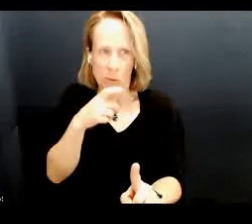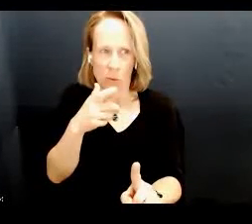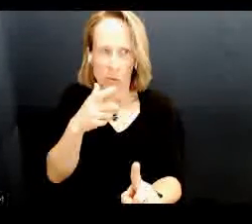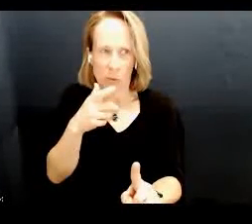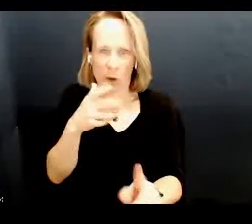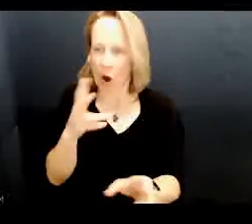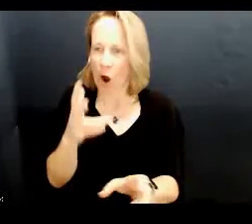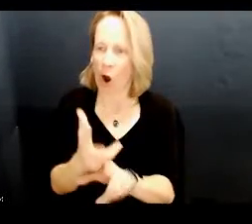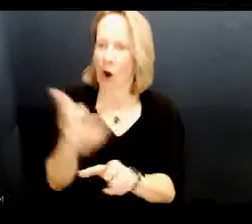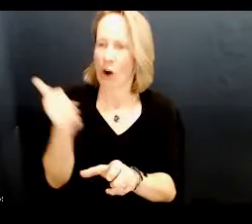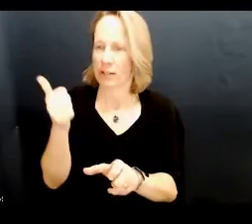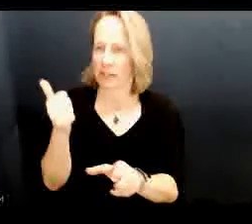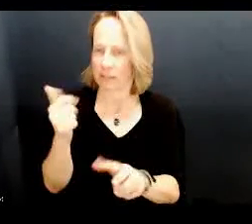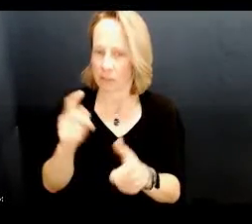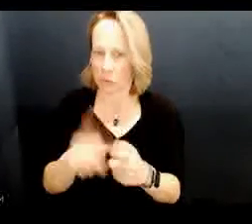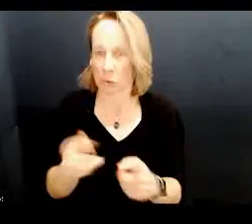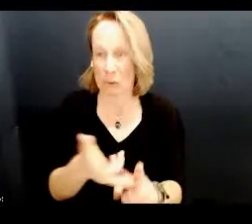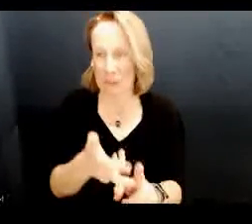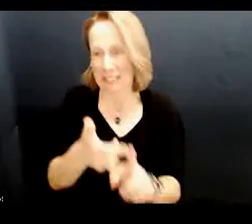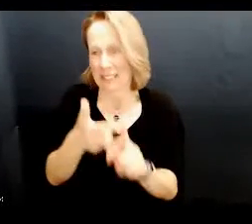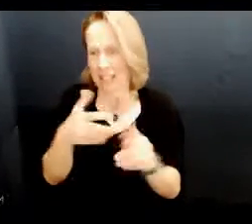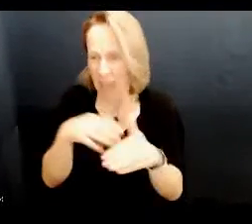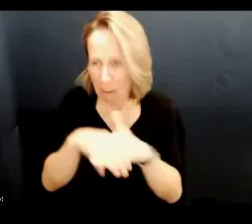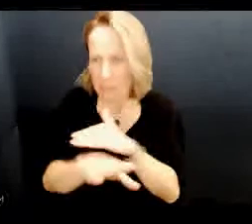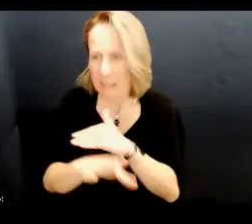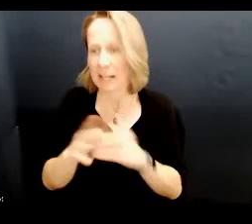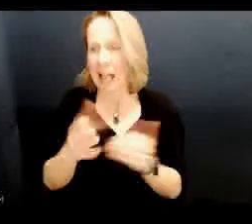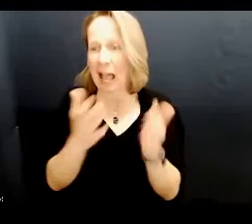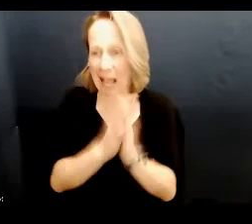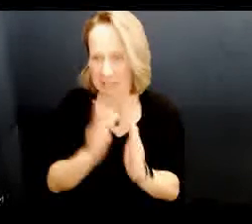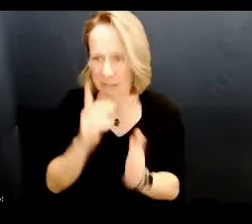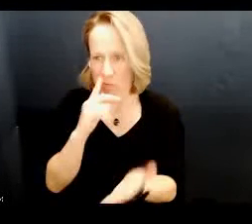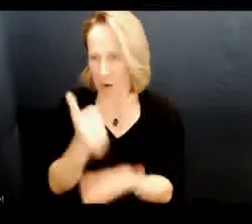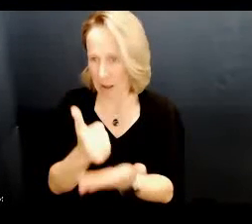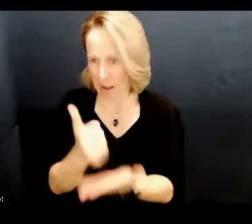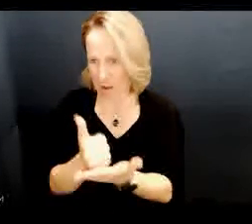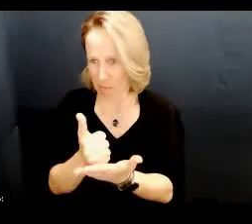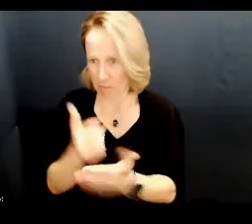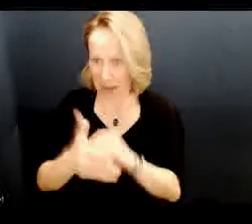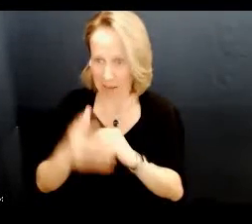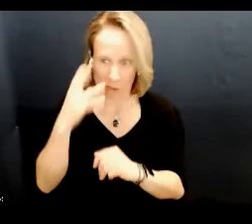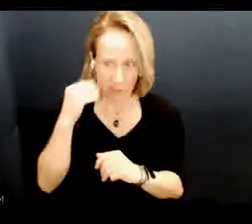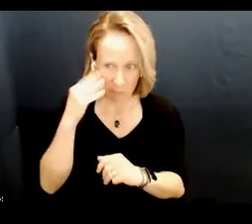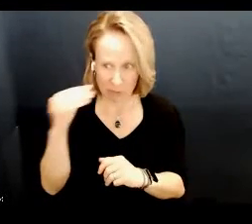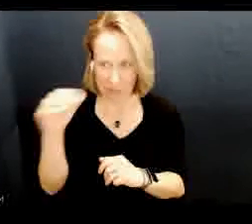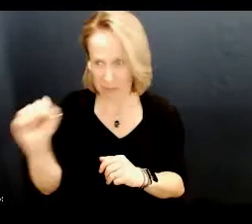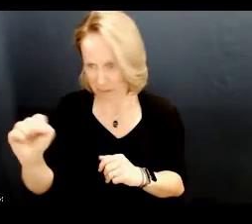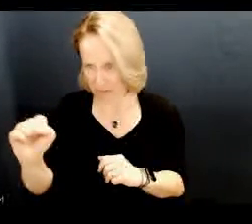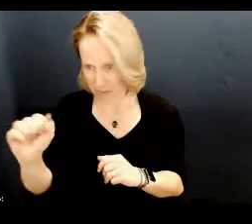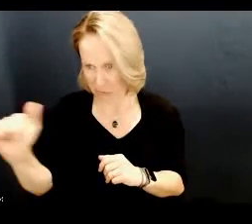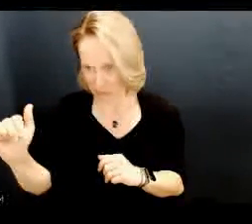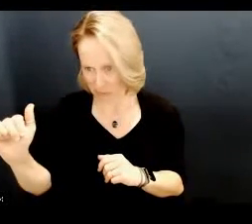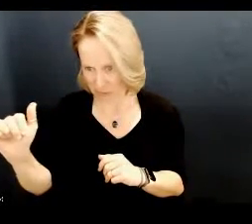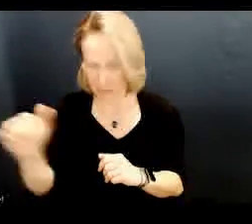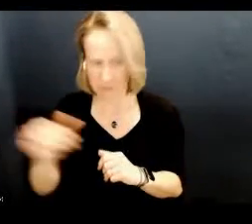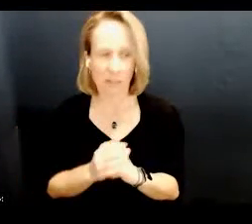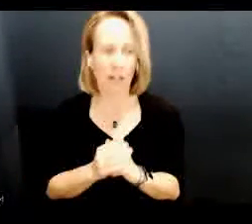our services to reach out for help after experiencing a sexual assault. This person